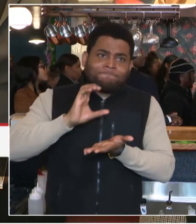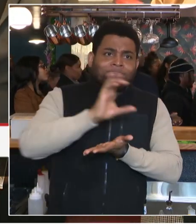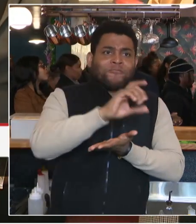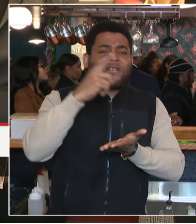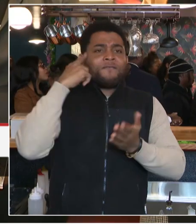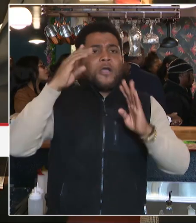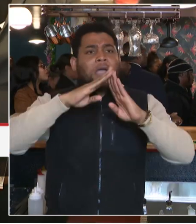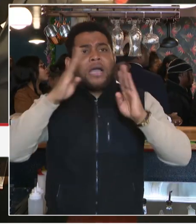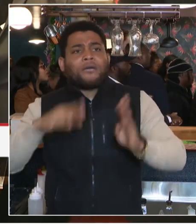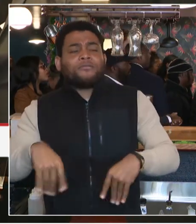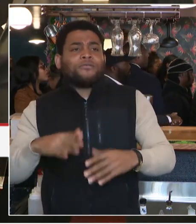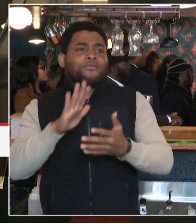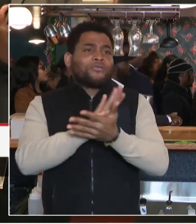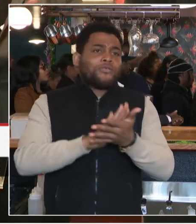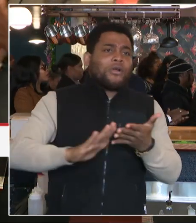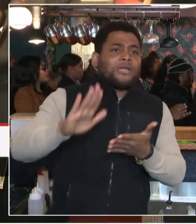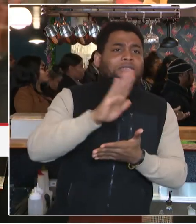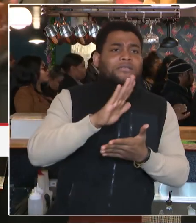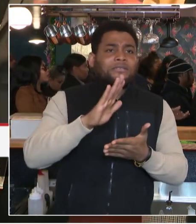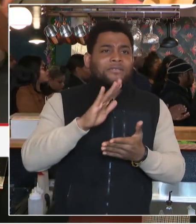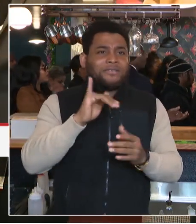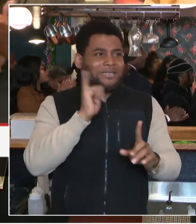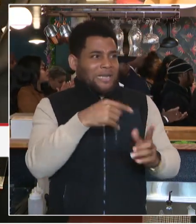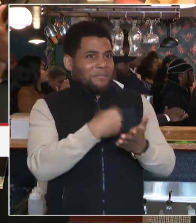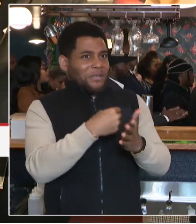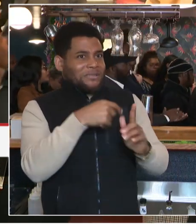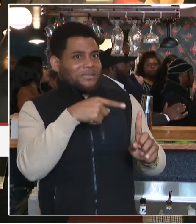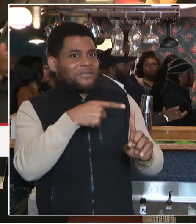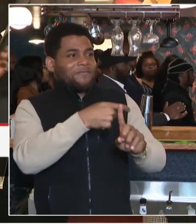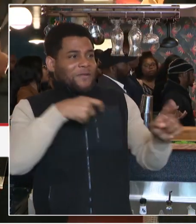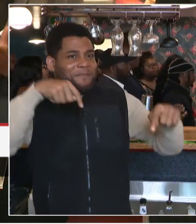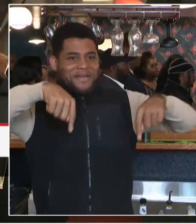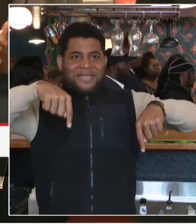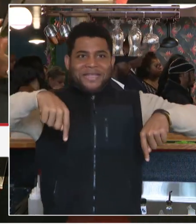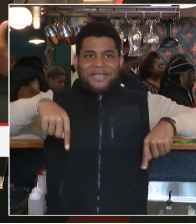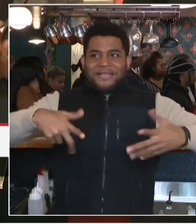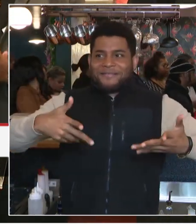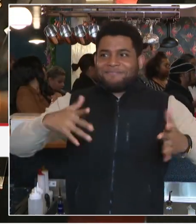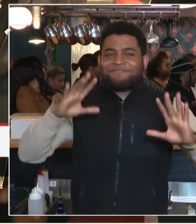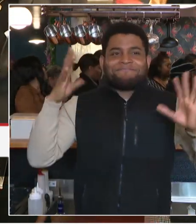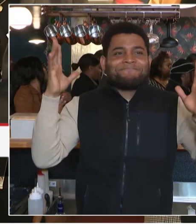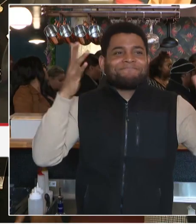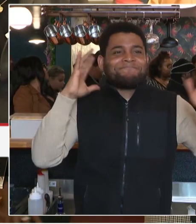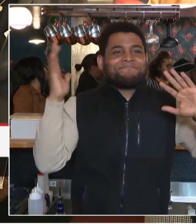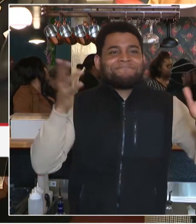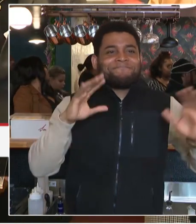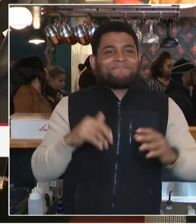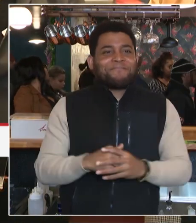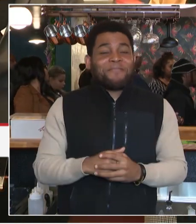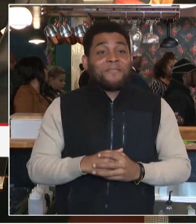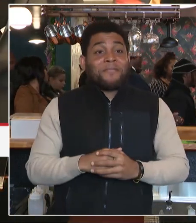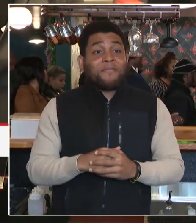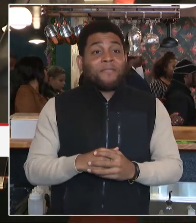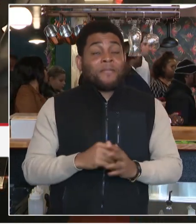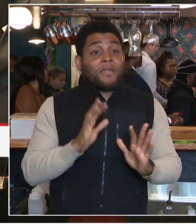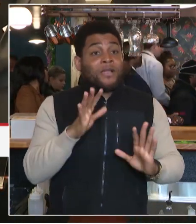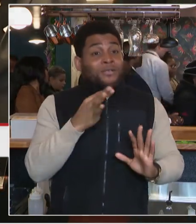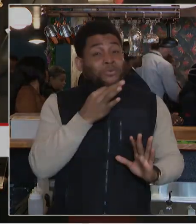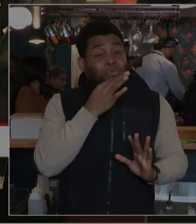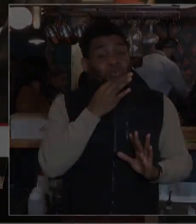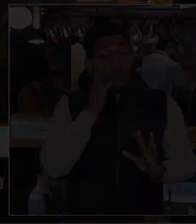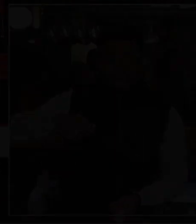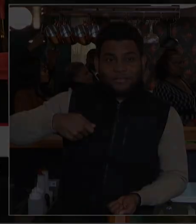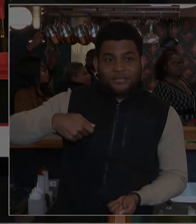you for what you're doing. So with that, I think we're going to cut the ribbon, and then after that, I'll step to the podium for some